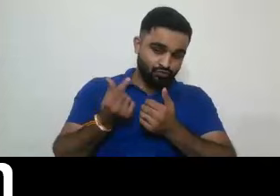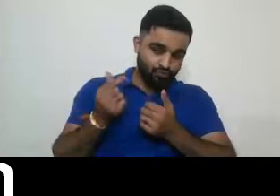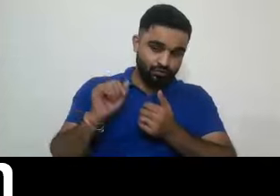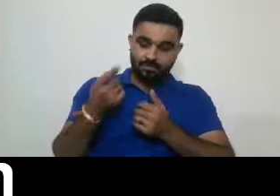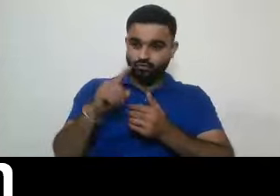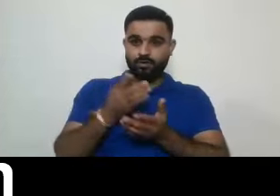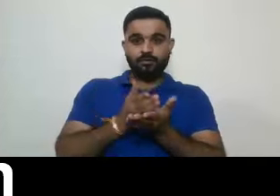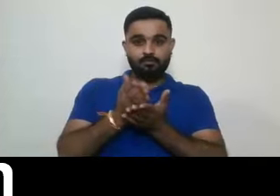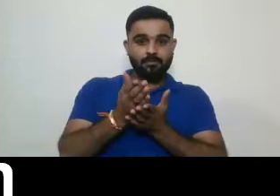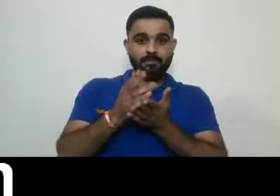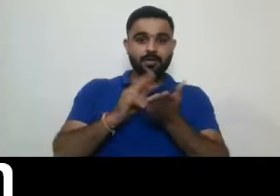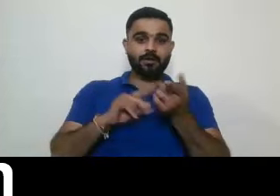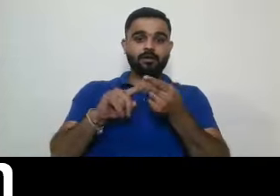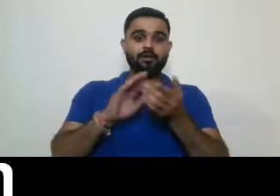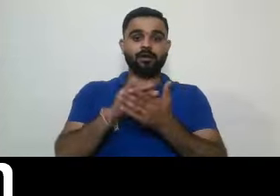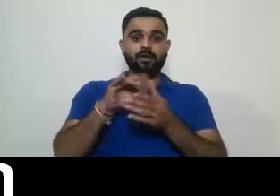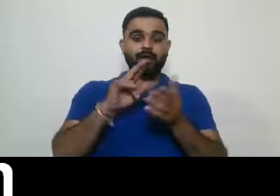right place, Neha.